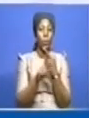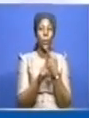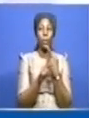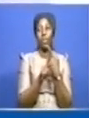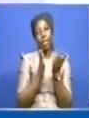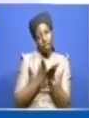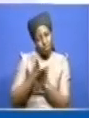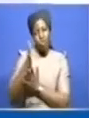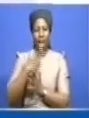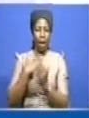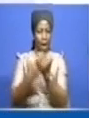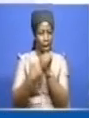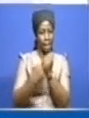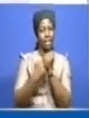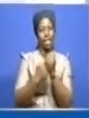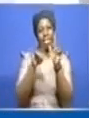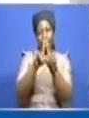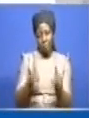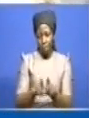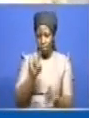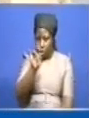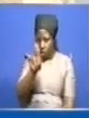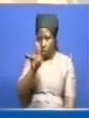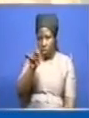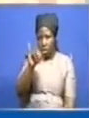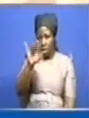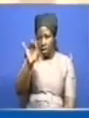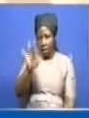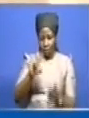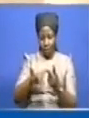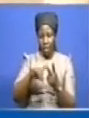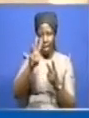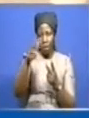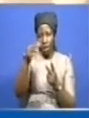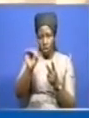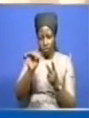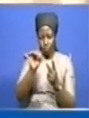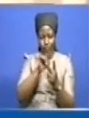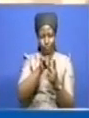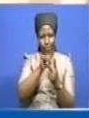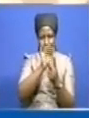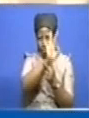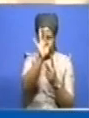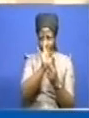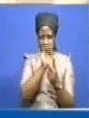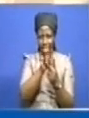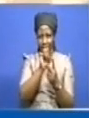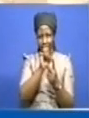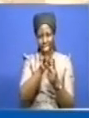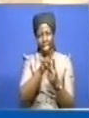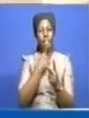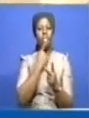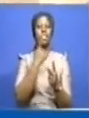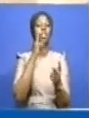through our partners, UNICEF, WHO, but particularly UNICEF, to reiterate that